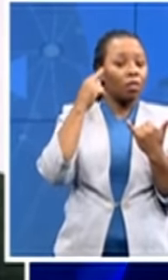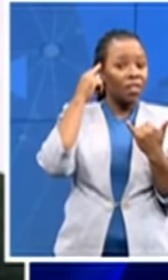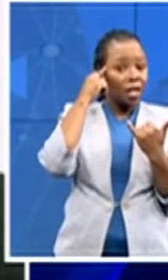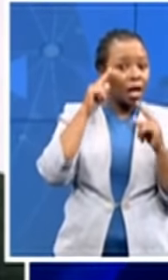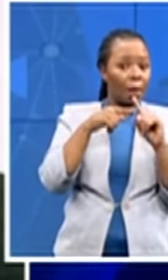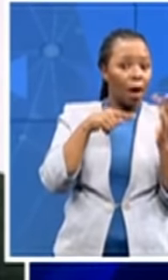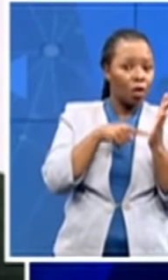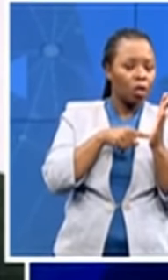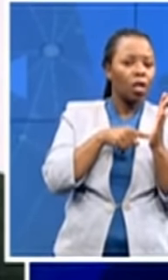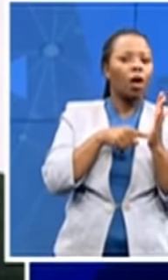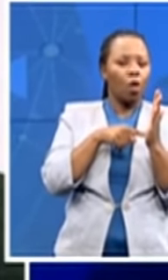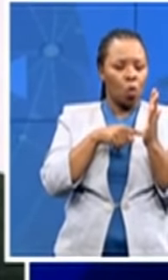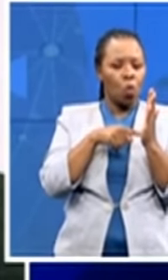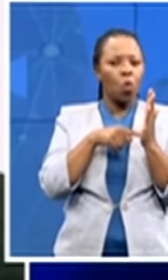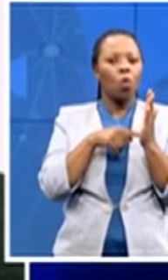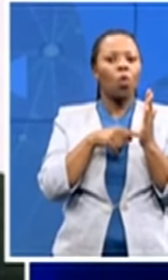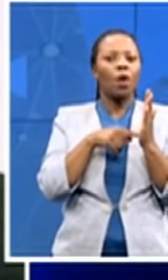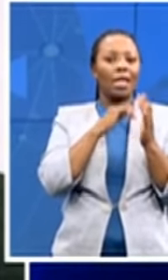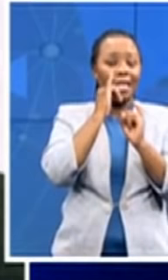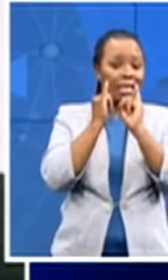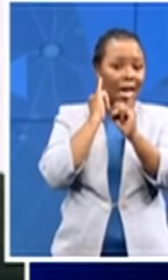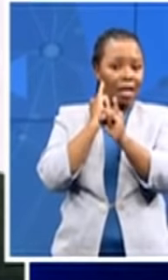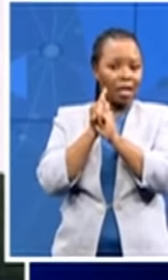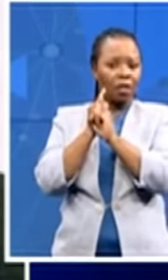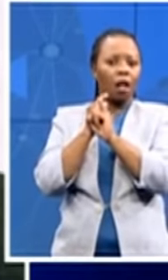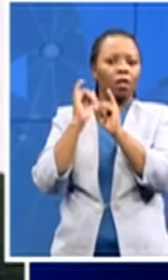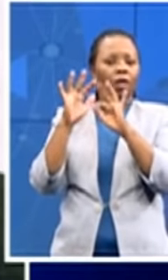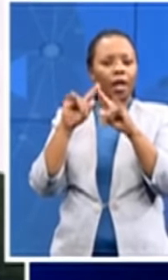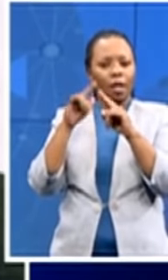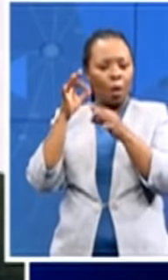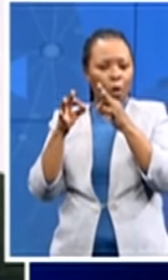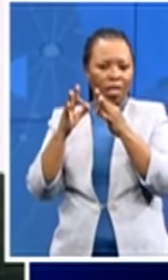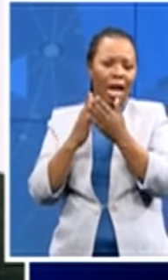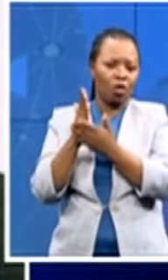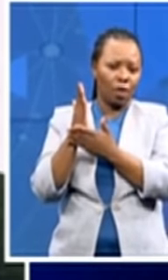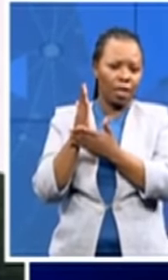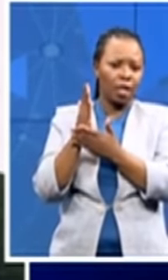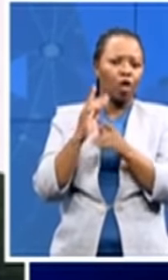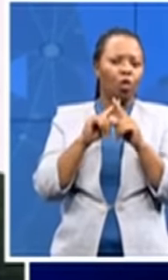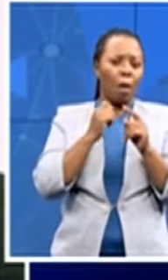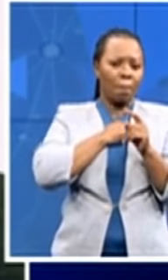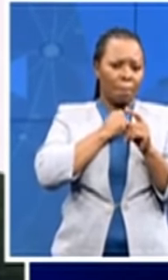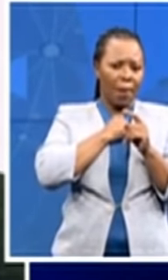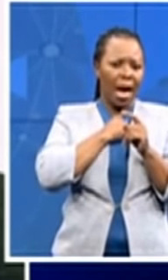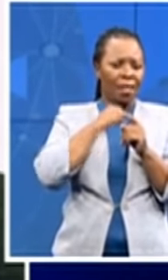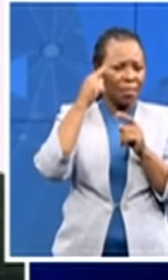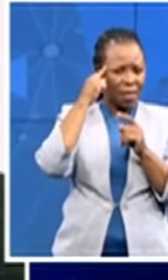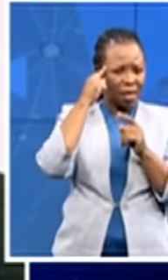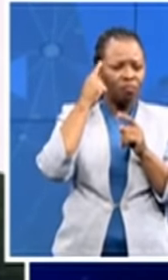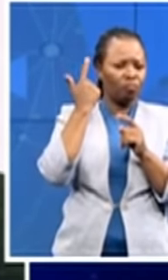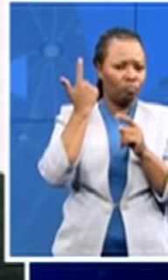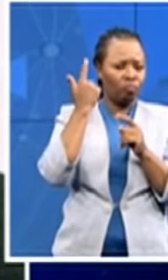International Covenant on Civil and Political Rights. My own take is very clear. It is that the court did not give